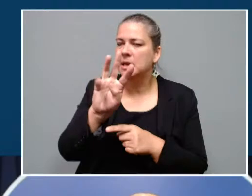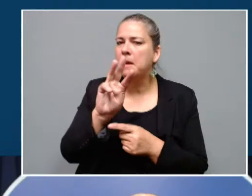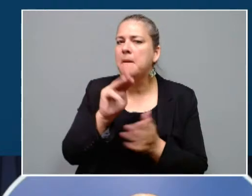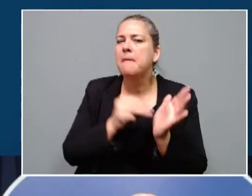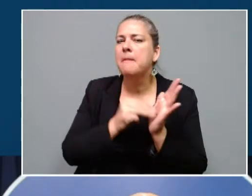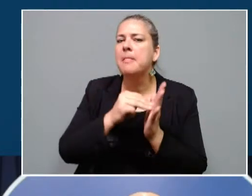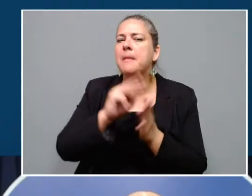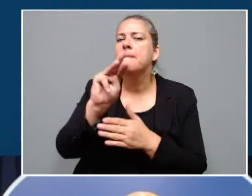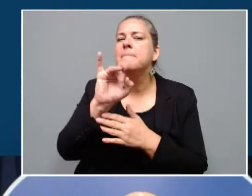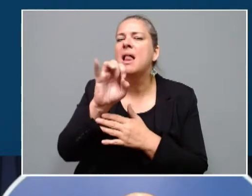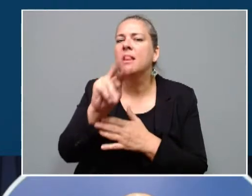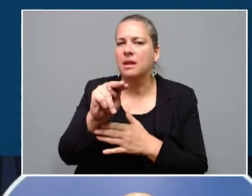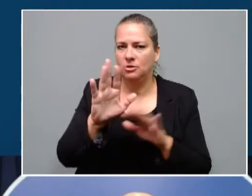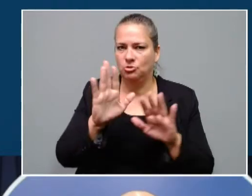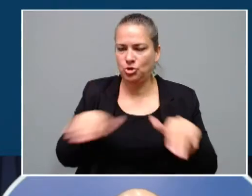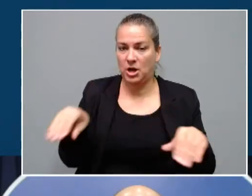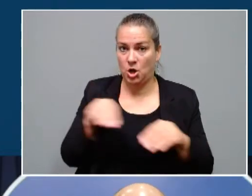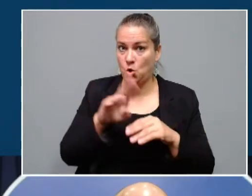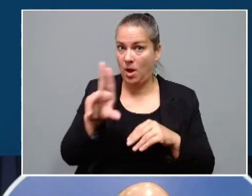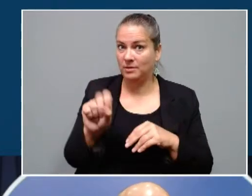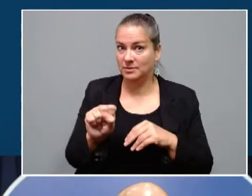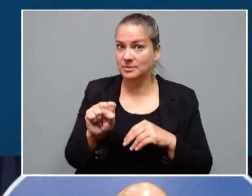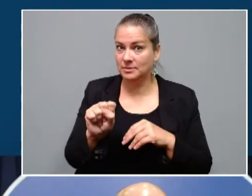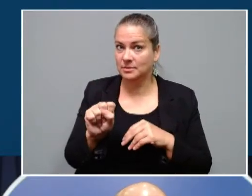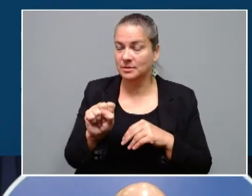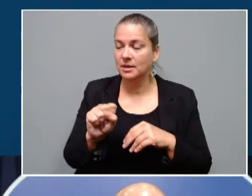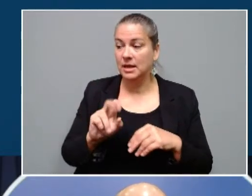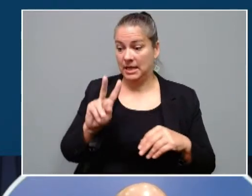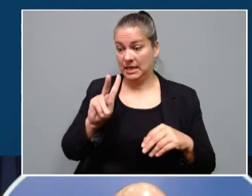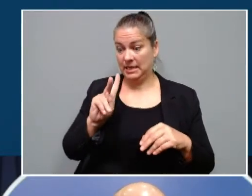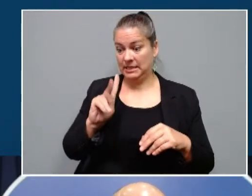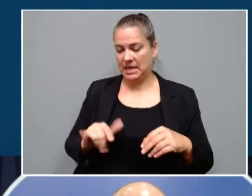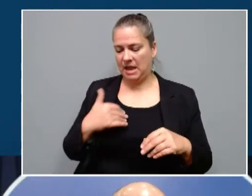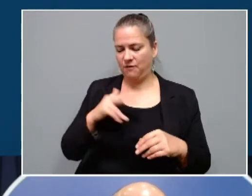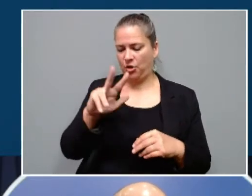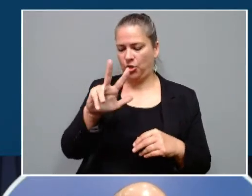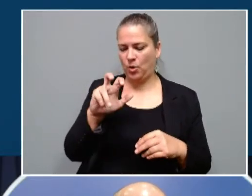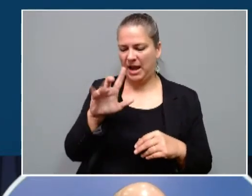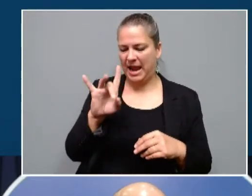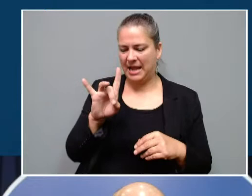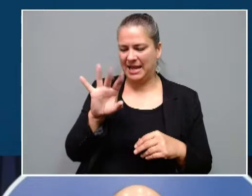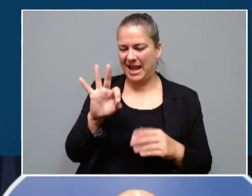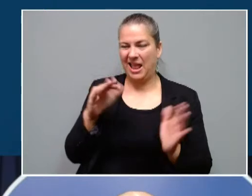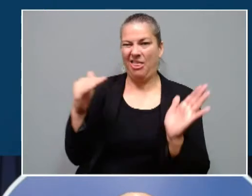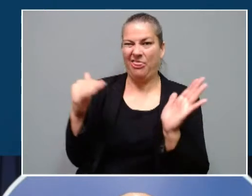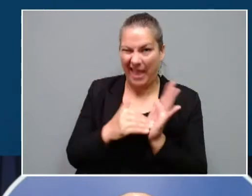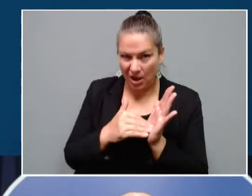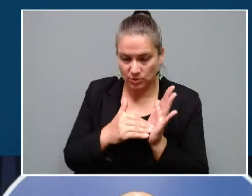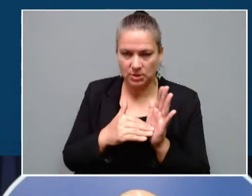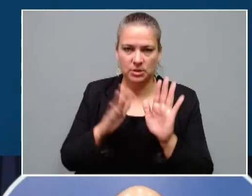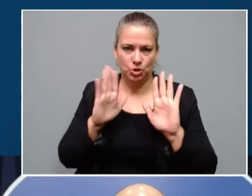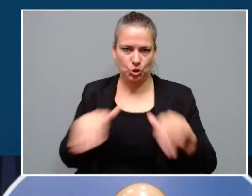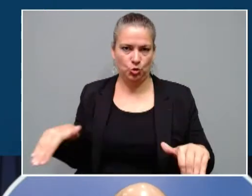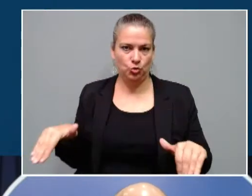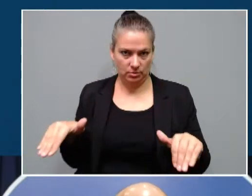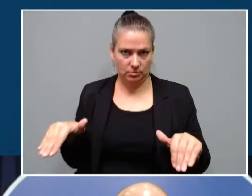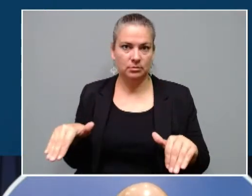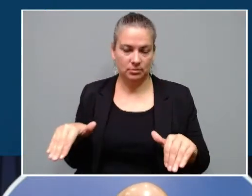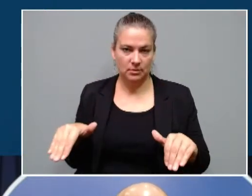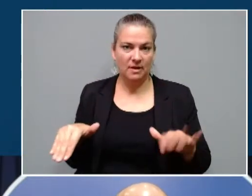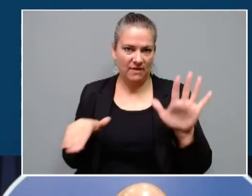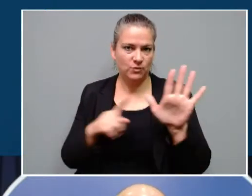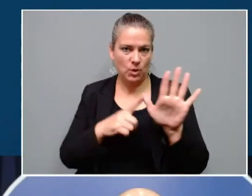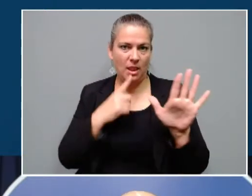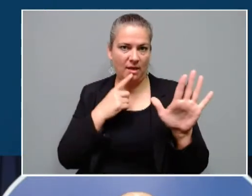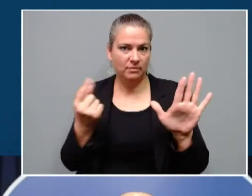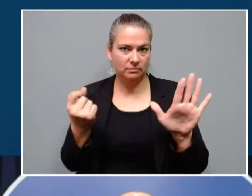age category. And in Kentucky, it's about 389,000 children 5 to 11 years of age. All of them would